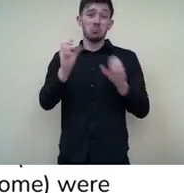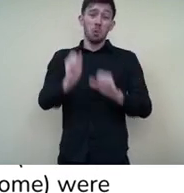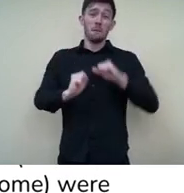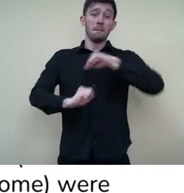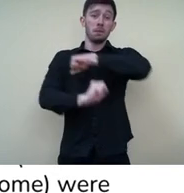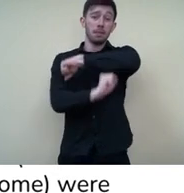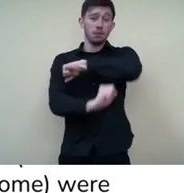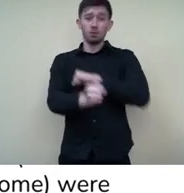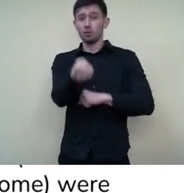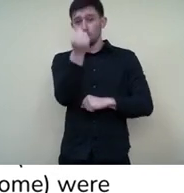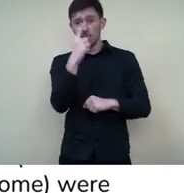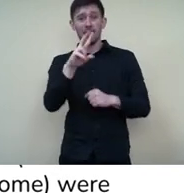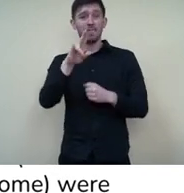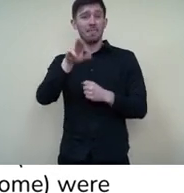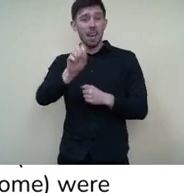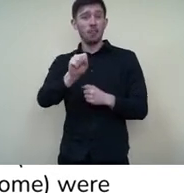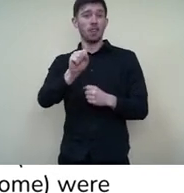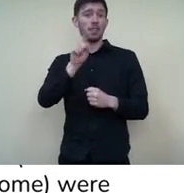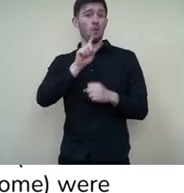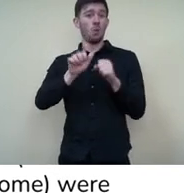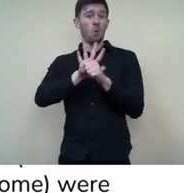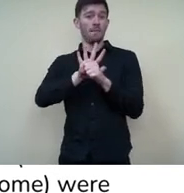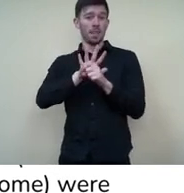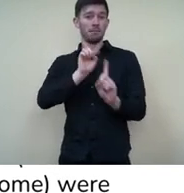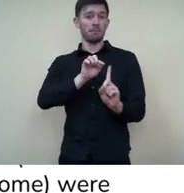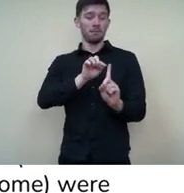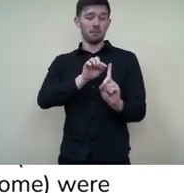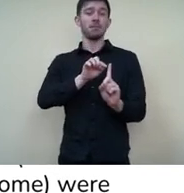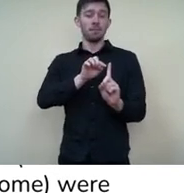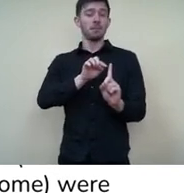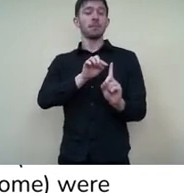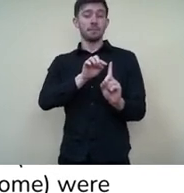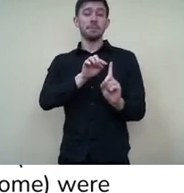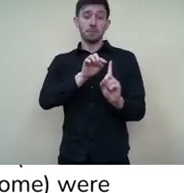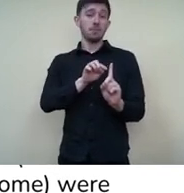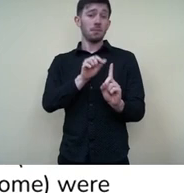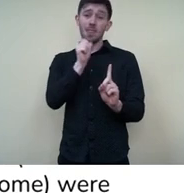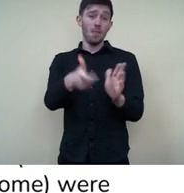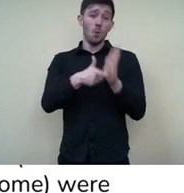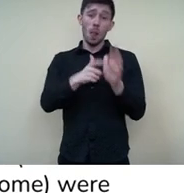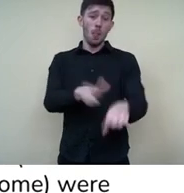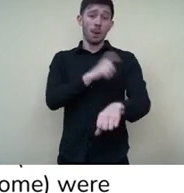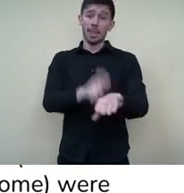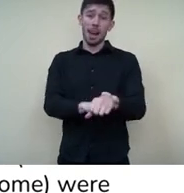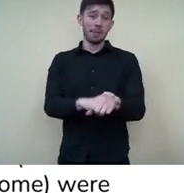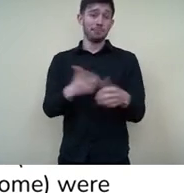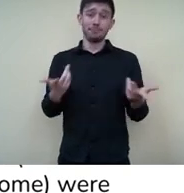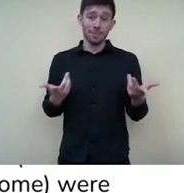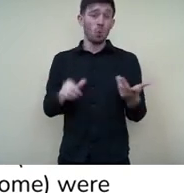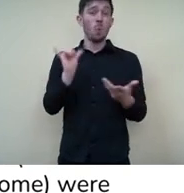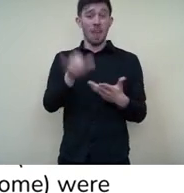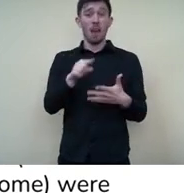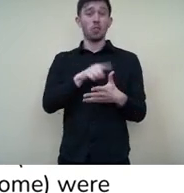for understanding the virology of COVID-19. And so this did not take very long at all. And so this was a